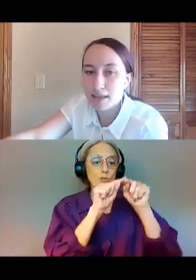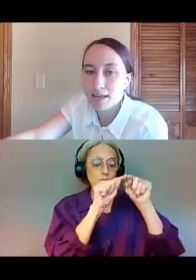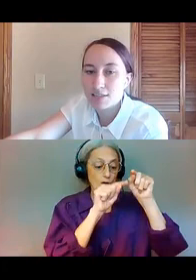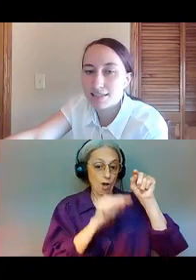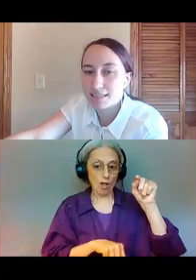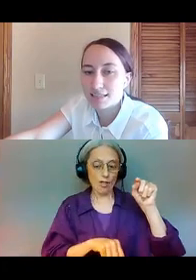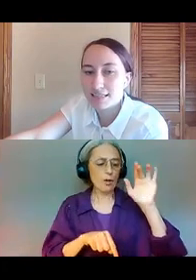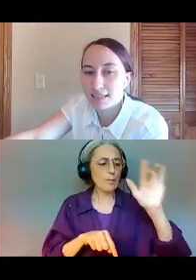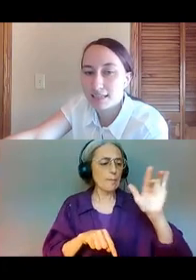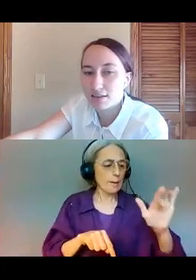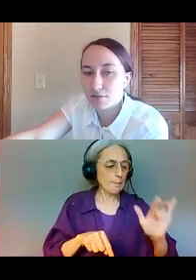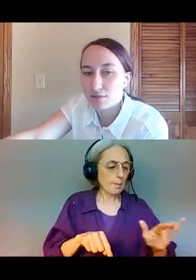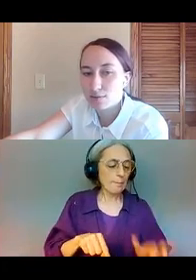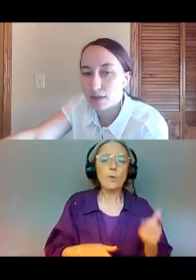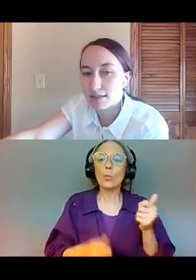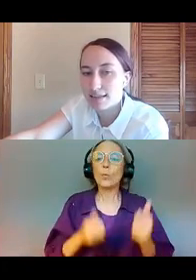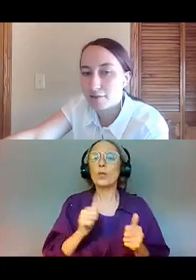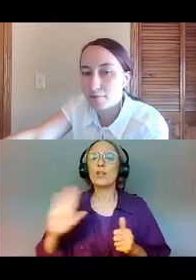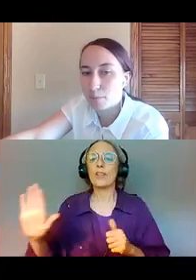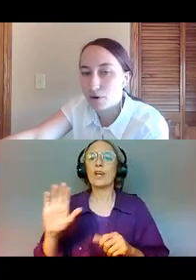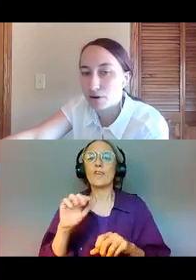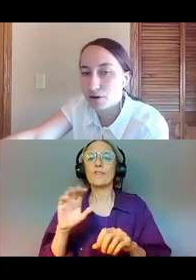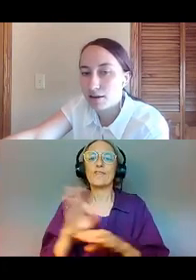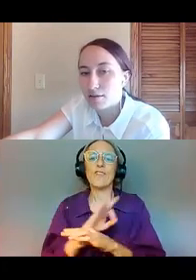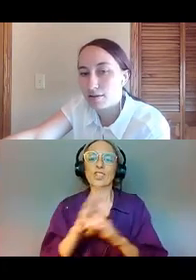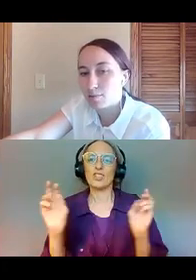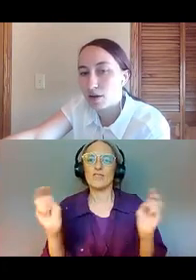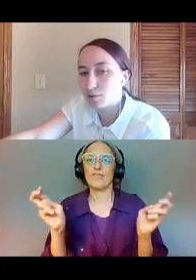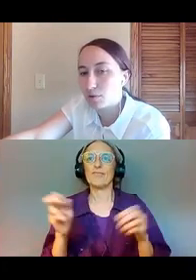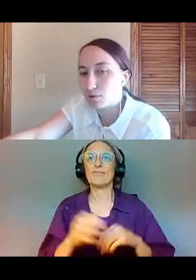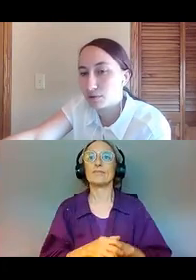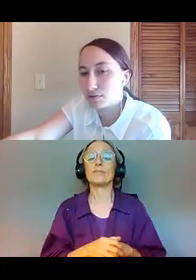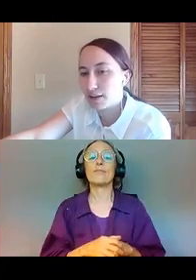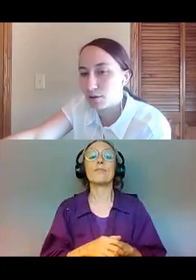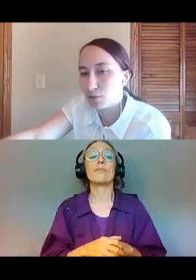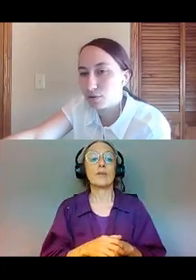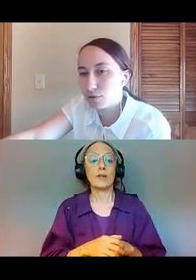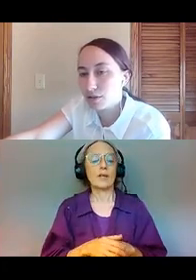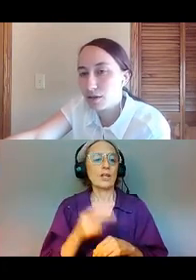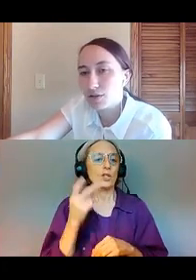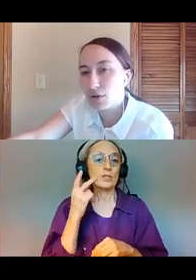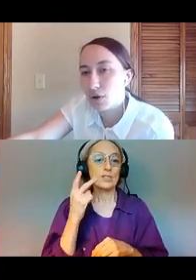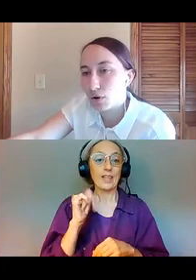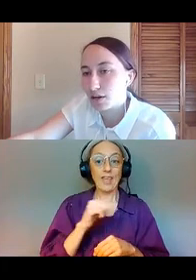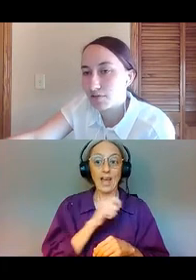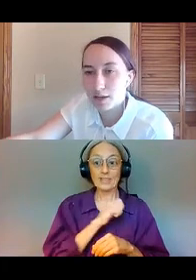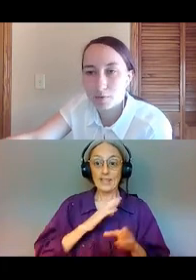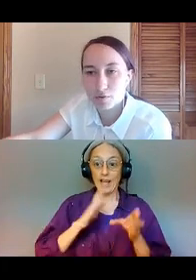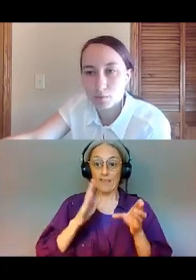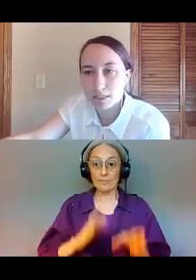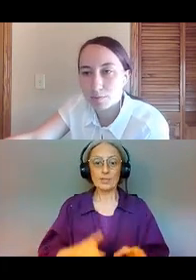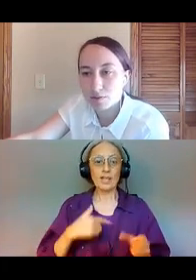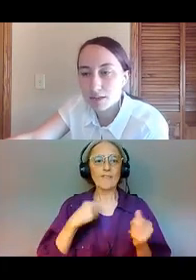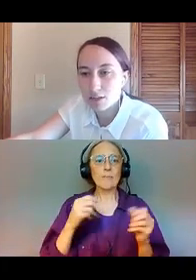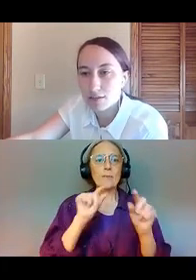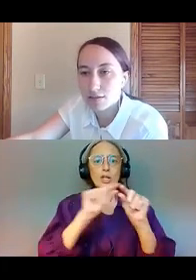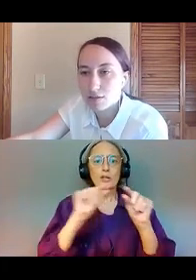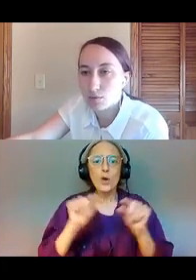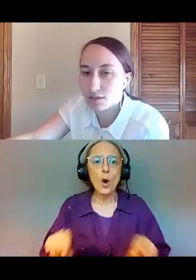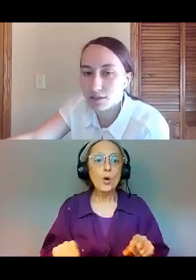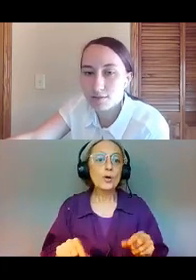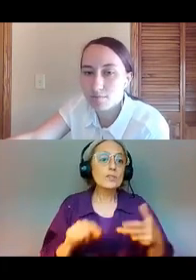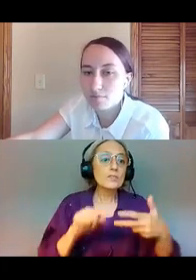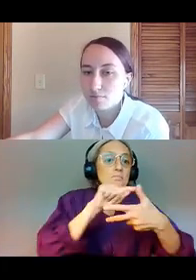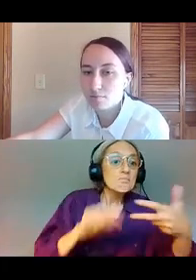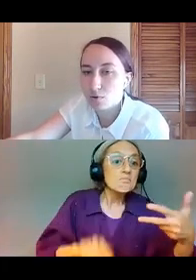apply. So as you can see, for this one staff member, there's multiple rows available. So if they perform multiple functions,